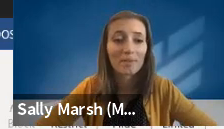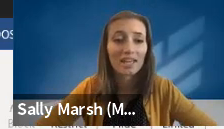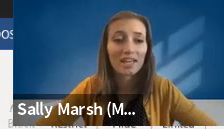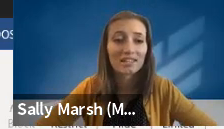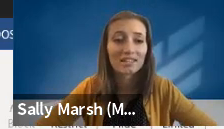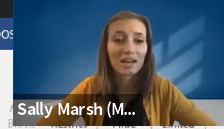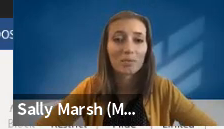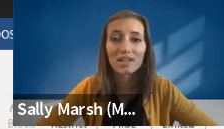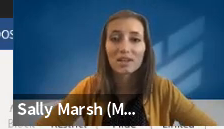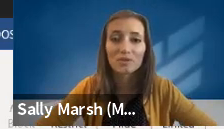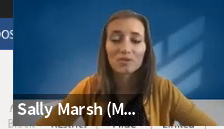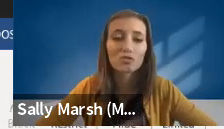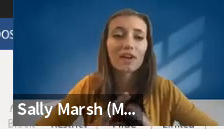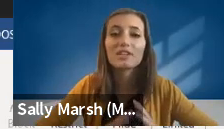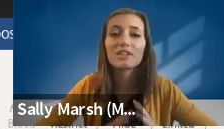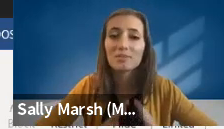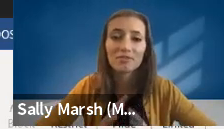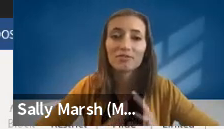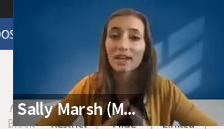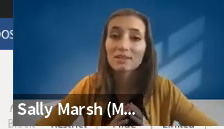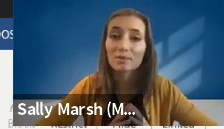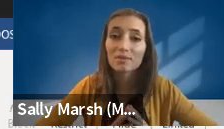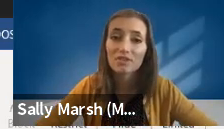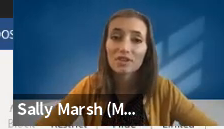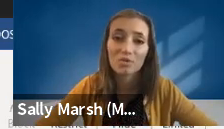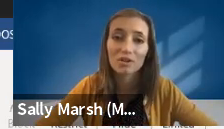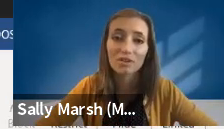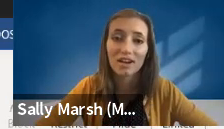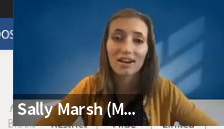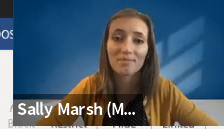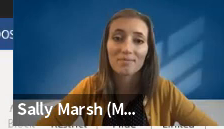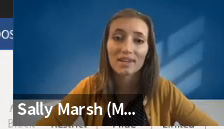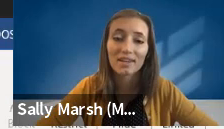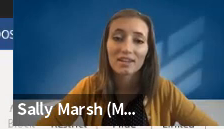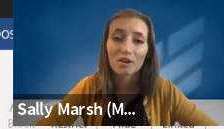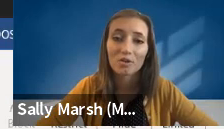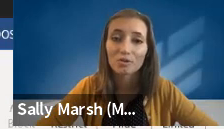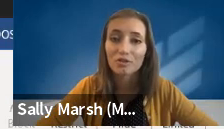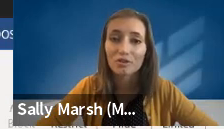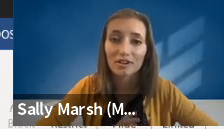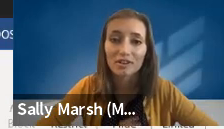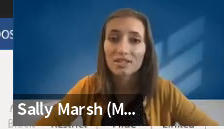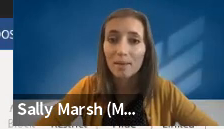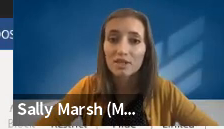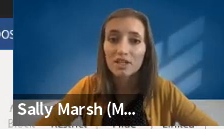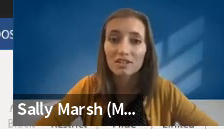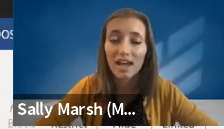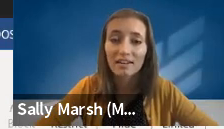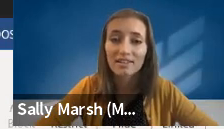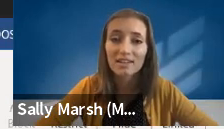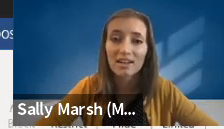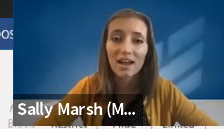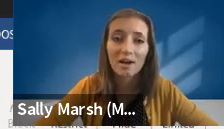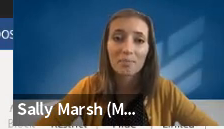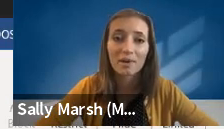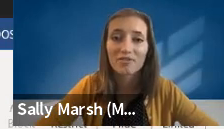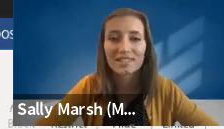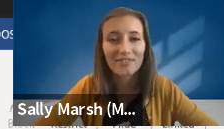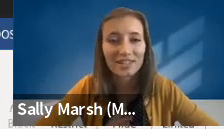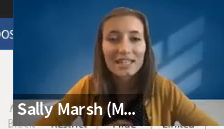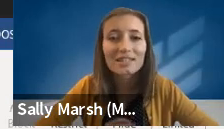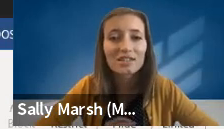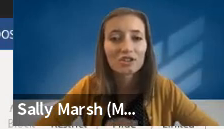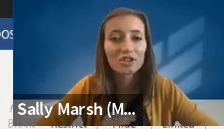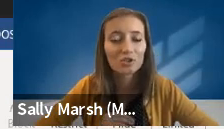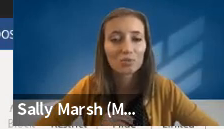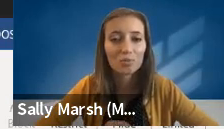truly is that it was drafted to be flexible so that you could look for top tier talent, but